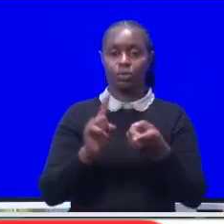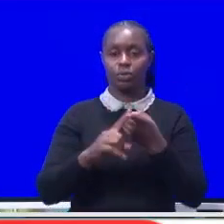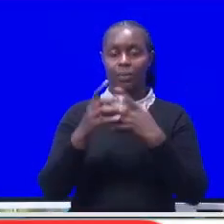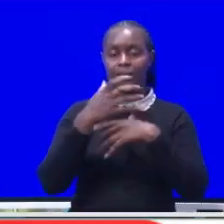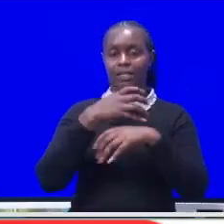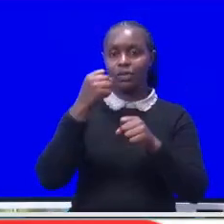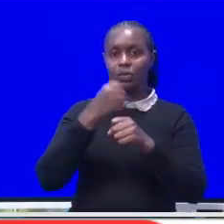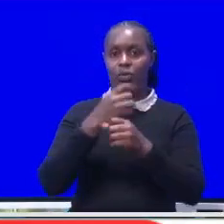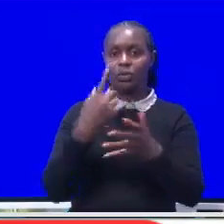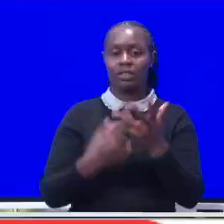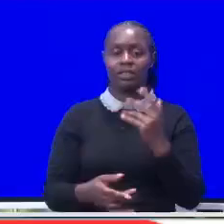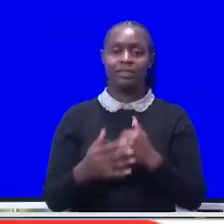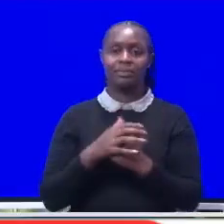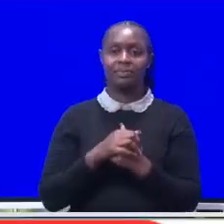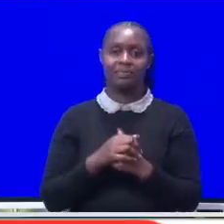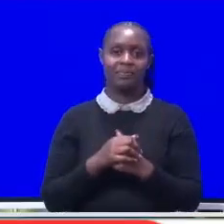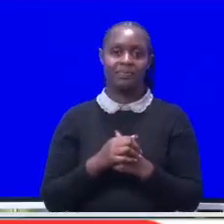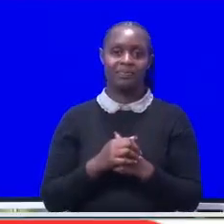desist.